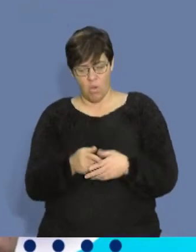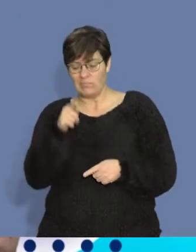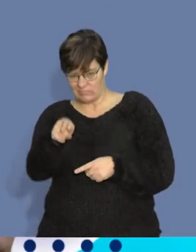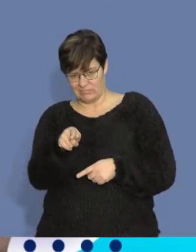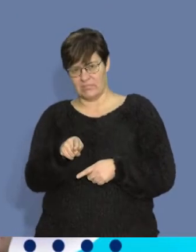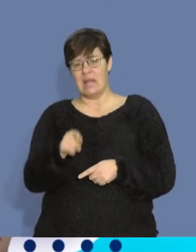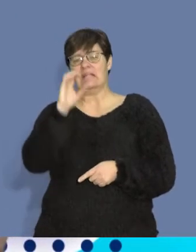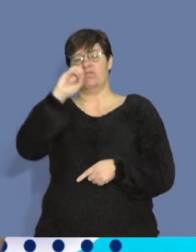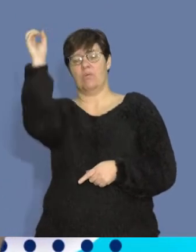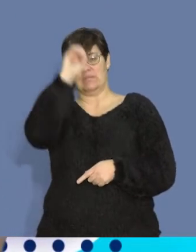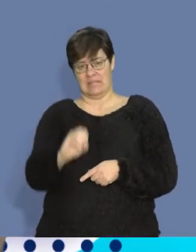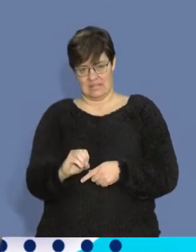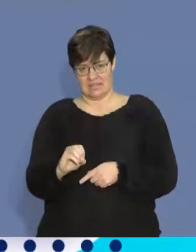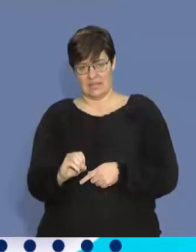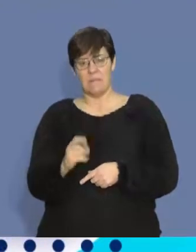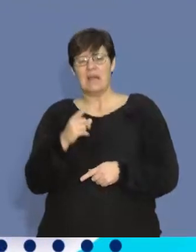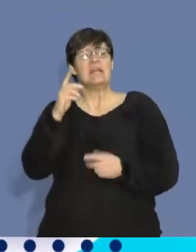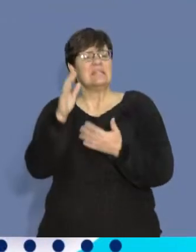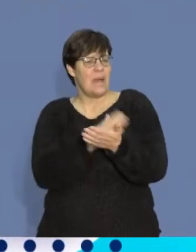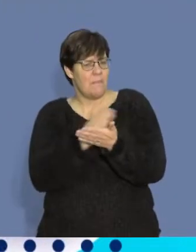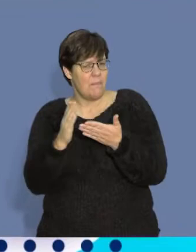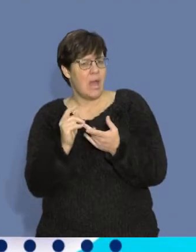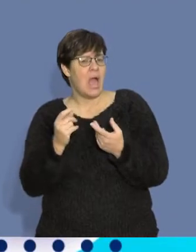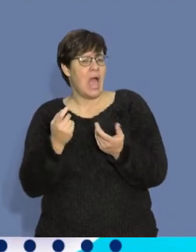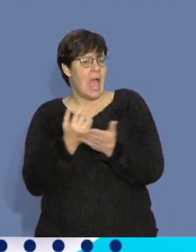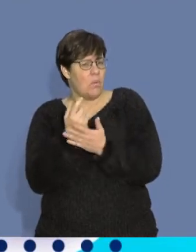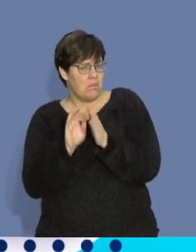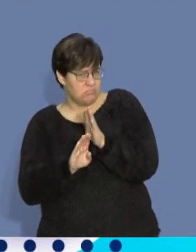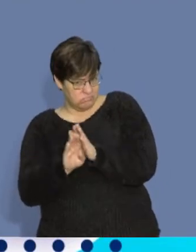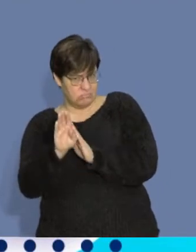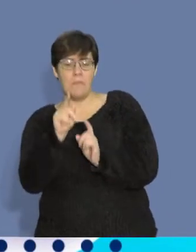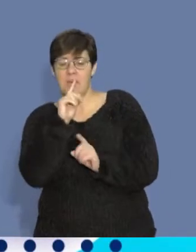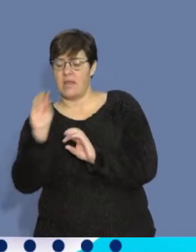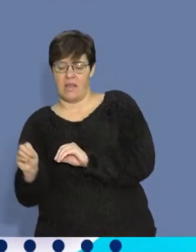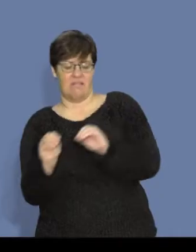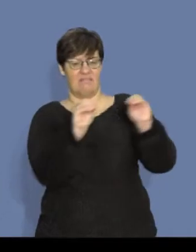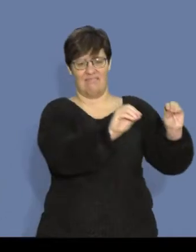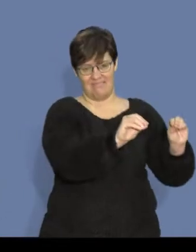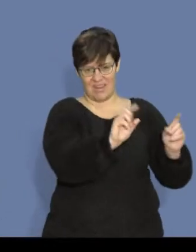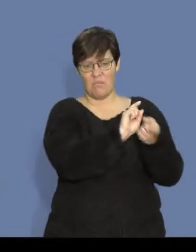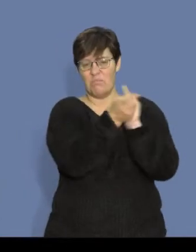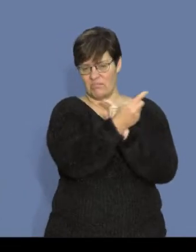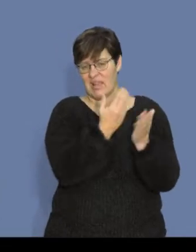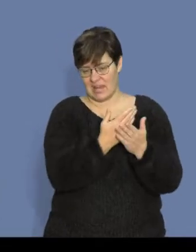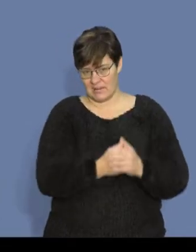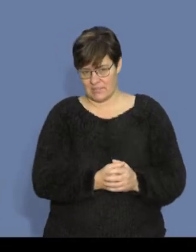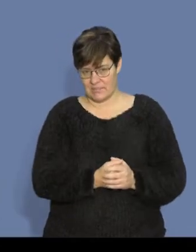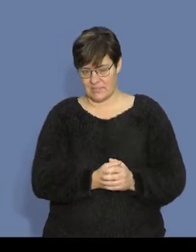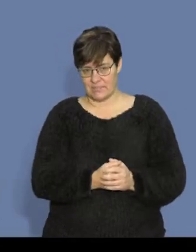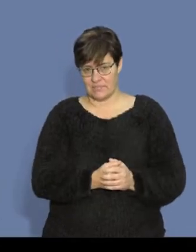time depending on the needs of the economy and the needs of the people. Avoidance